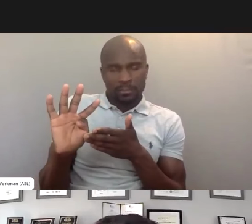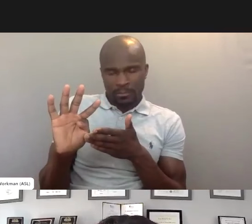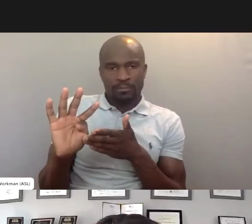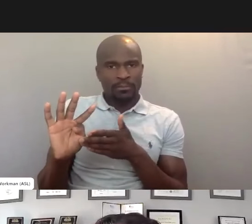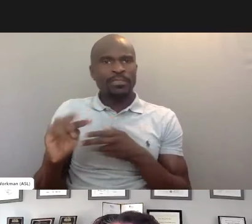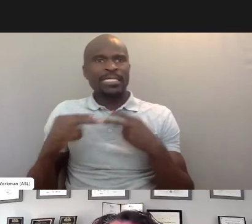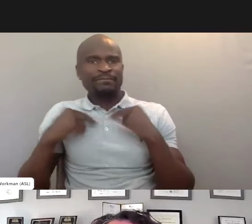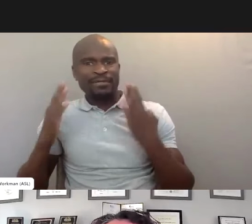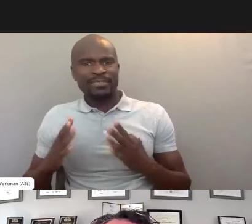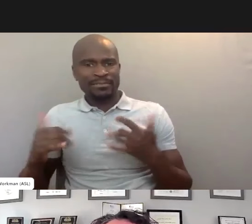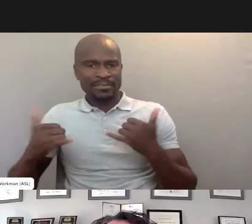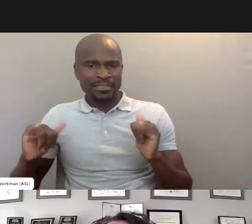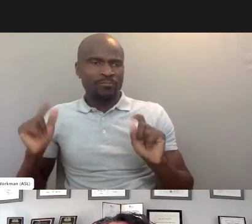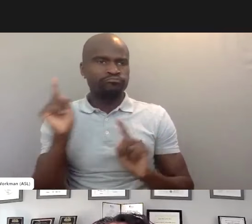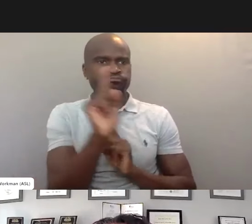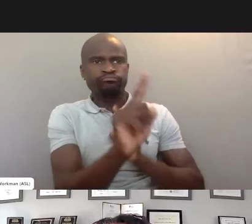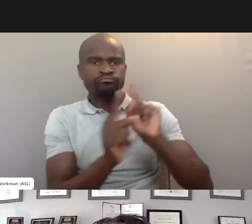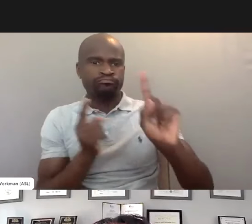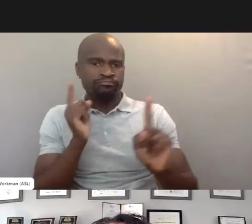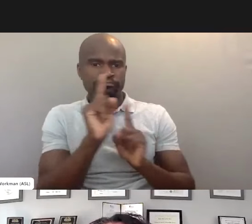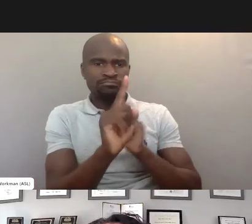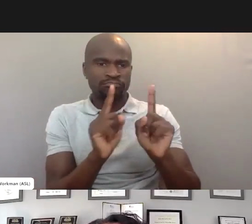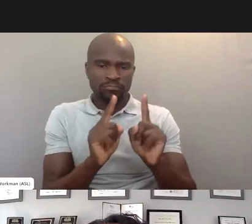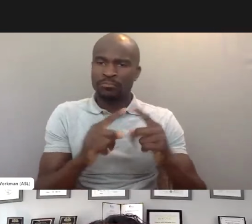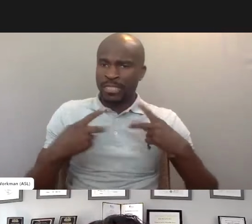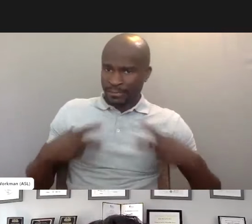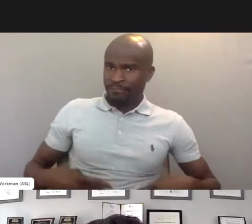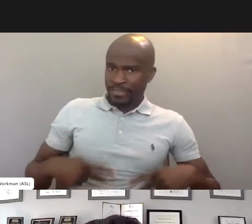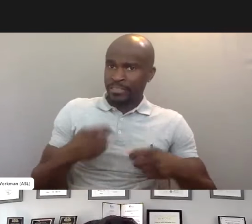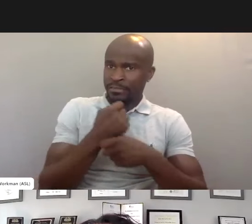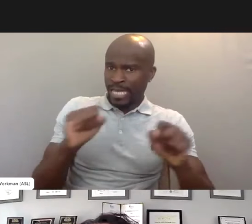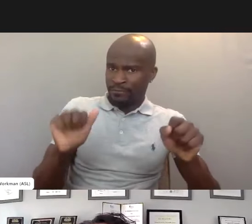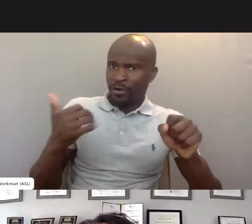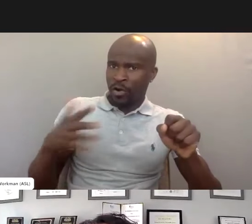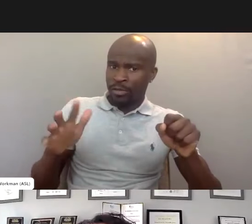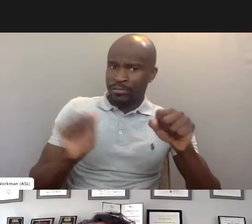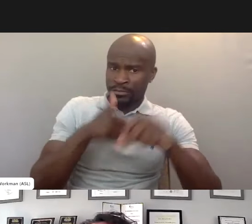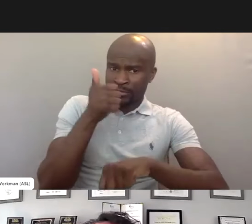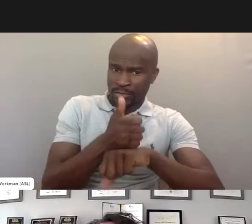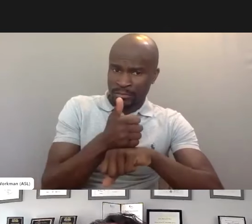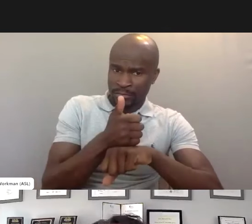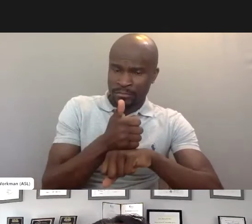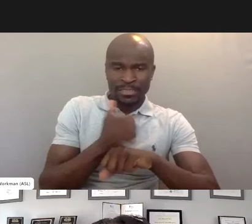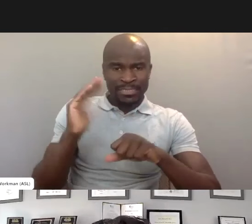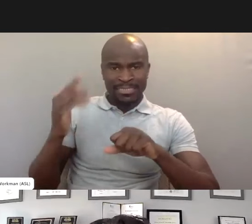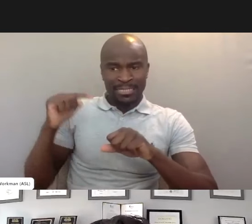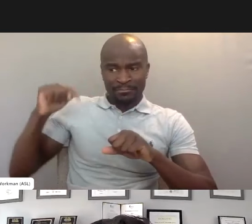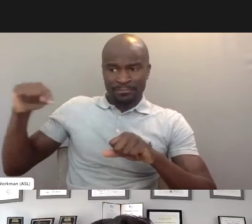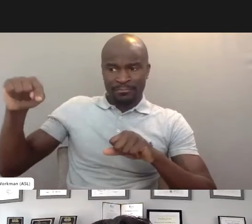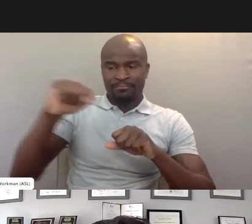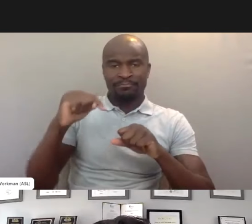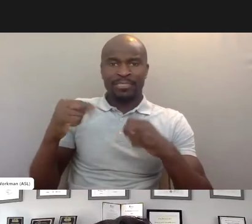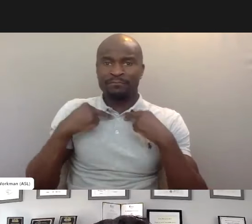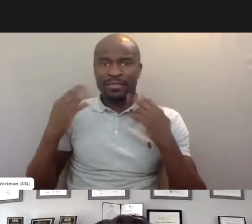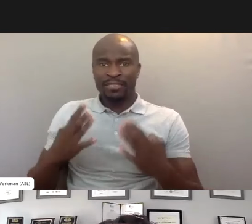and safety has already been established, physical safety has been established, and they're coming in maybe more than once, you might want